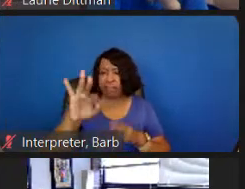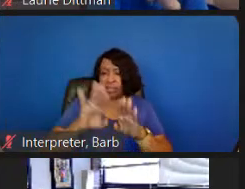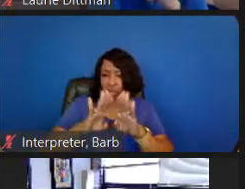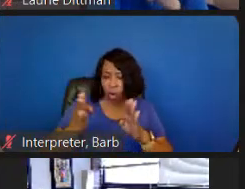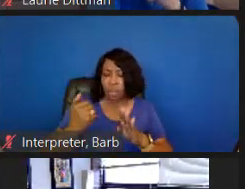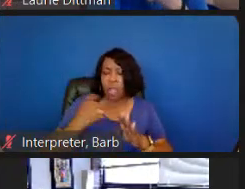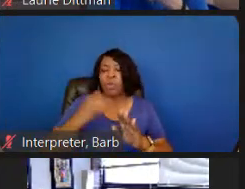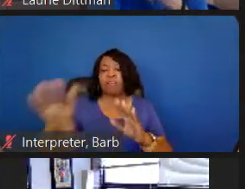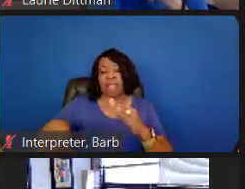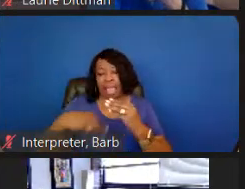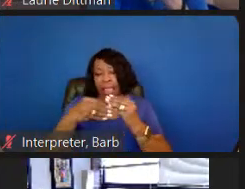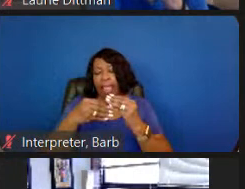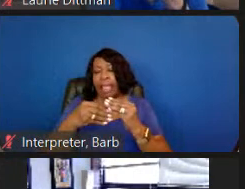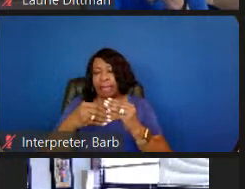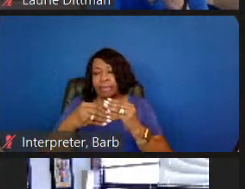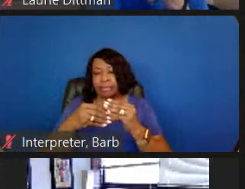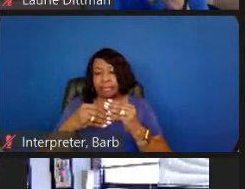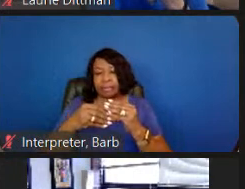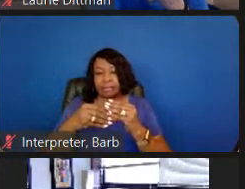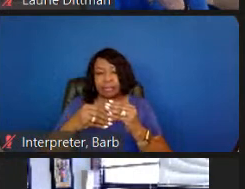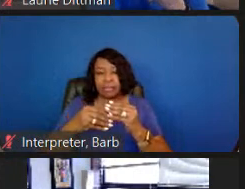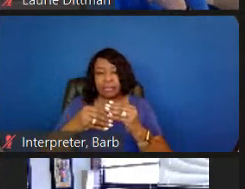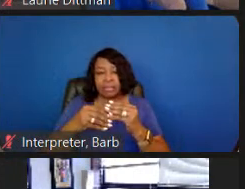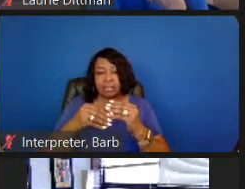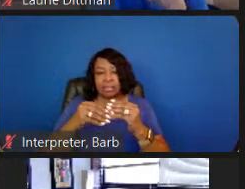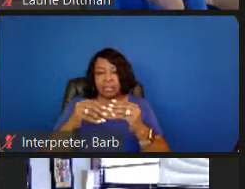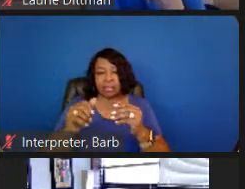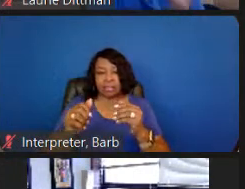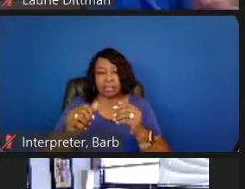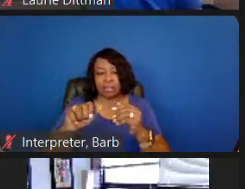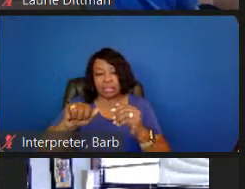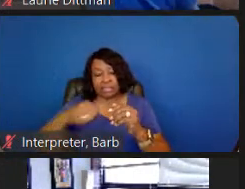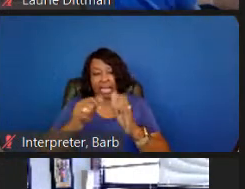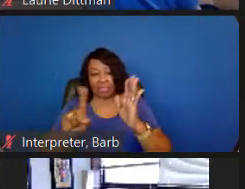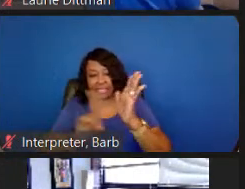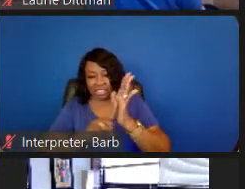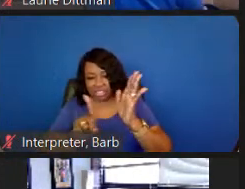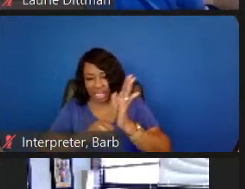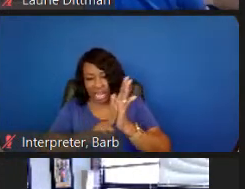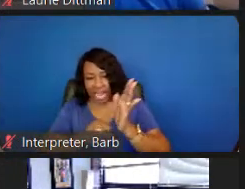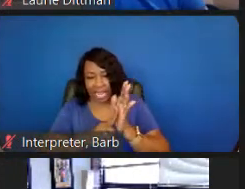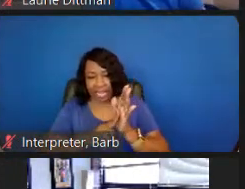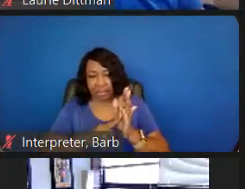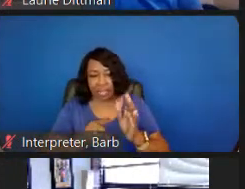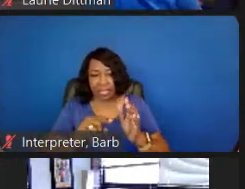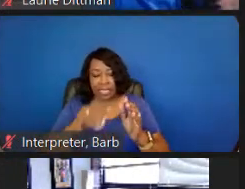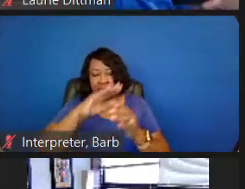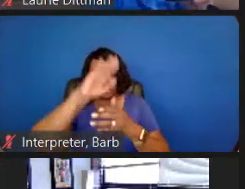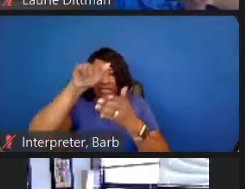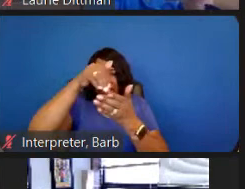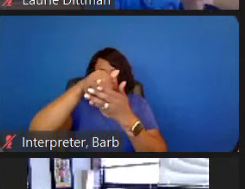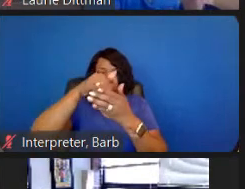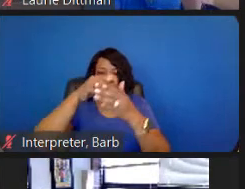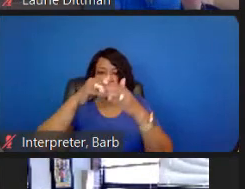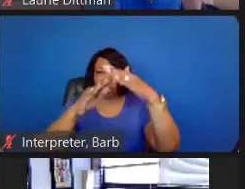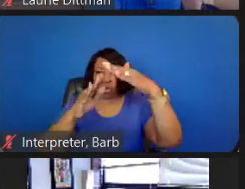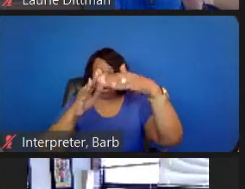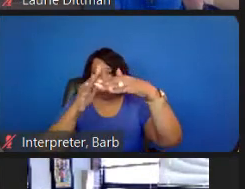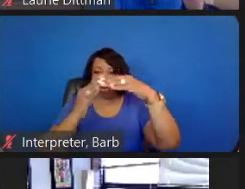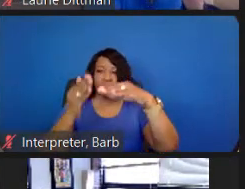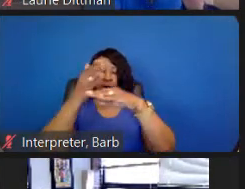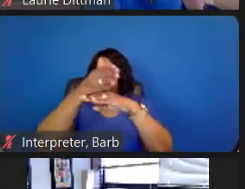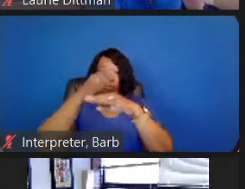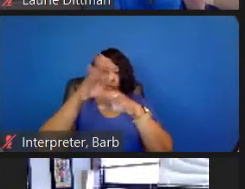added an additional chime on the exterior car that's centered over the door. It will, as